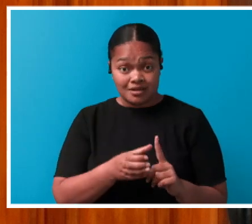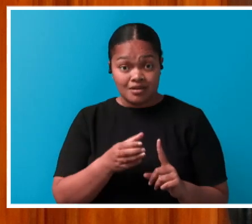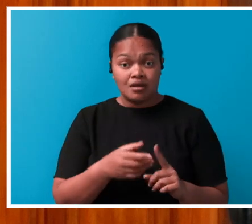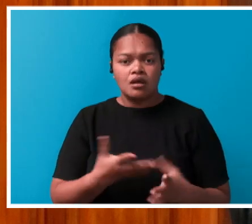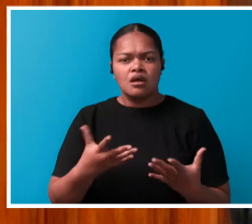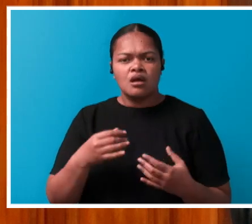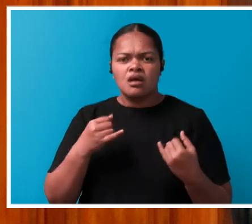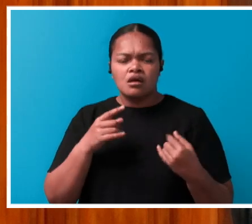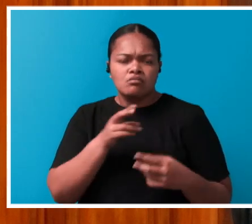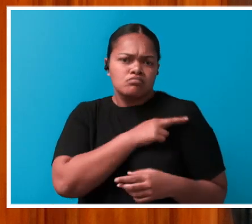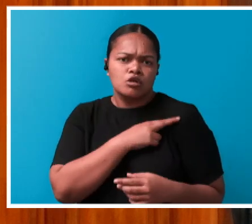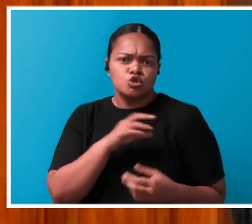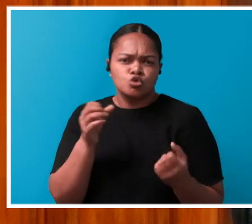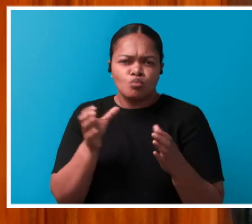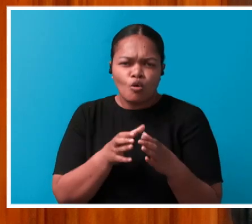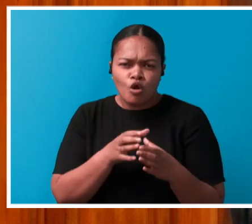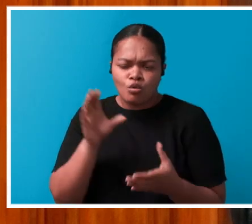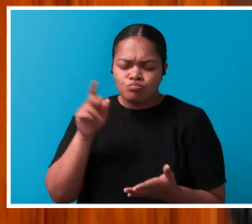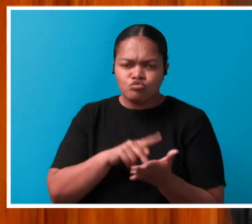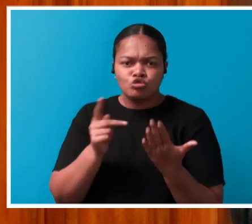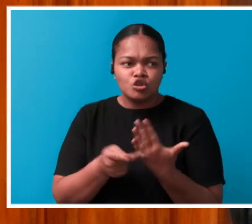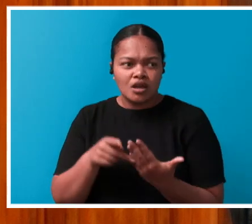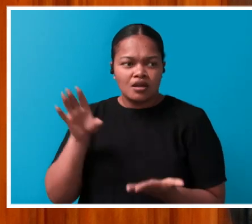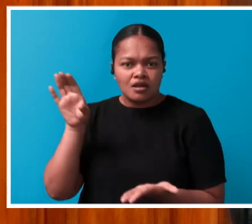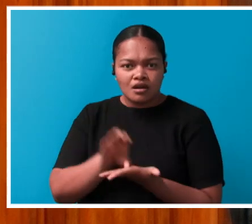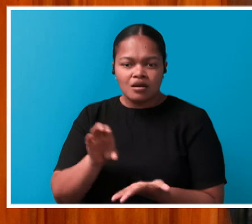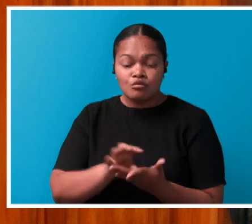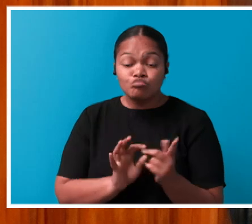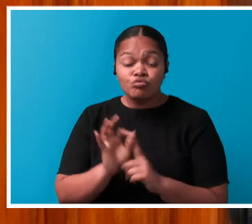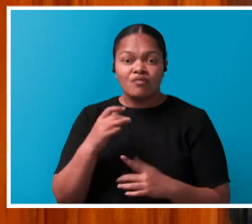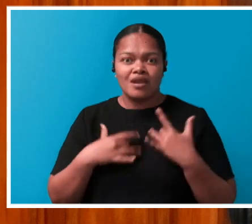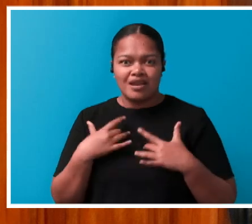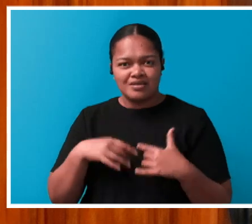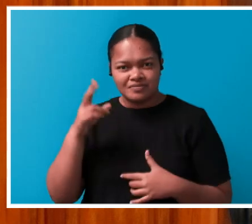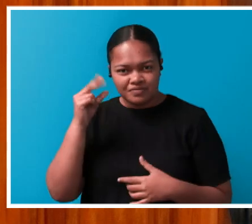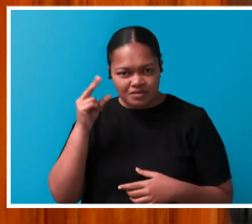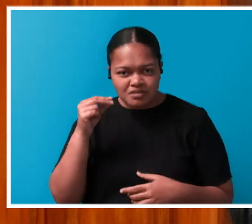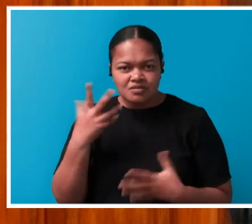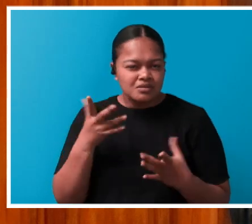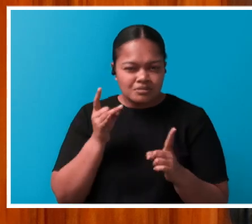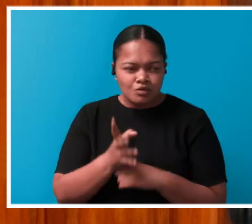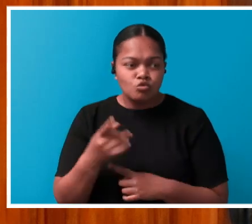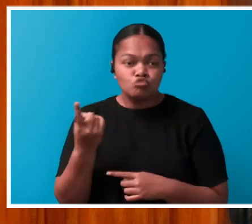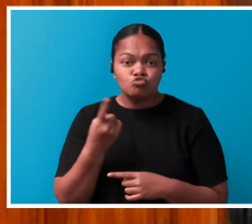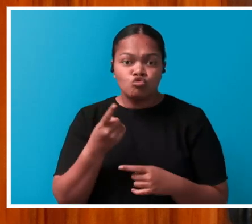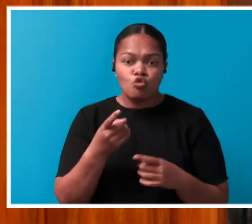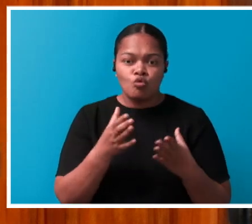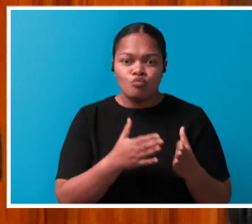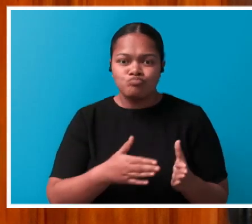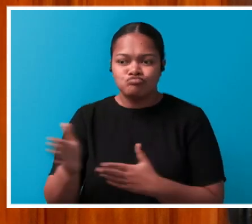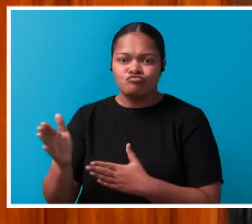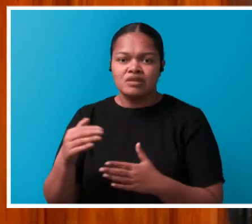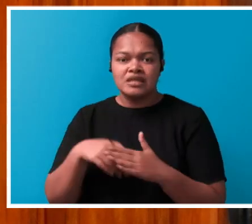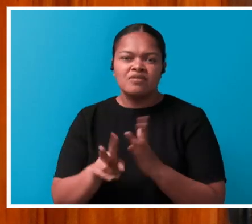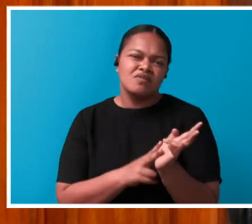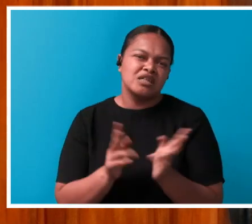grants project, whose aims are to improve the lives of all Fijians, especially those that reside or live within the rural areas,